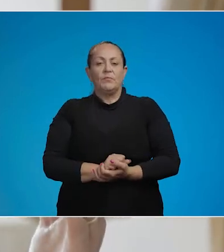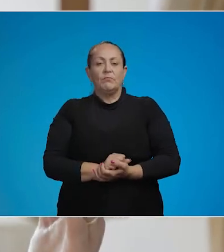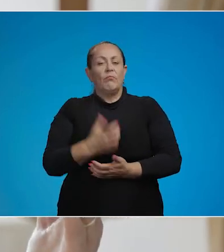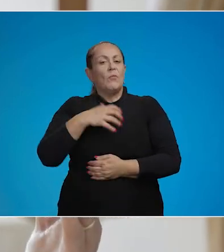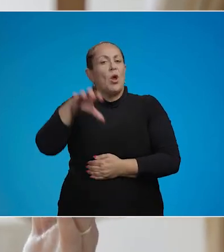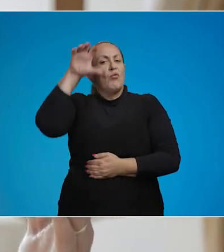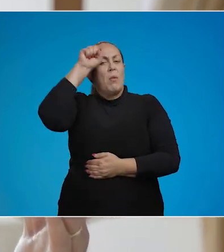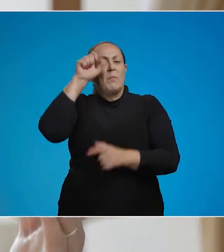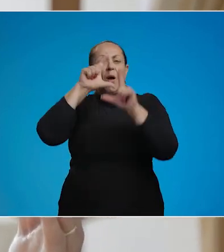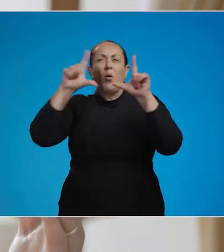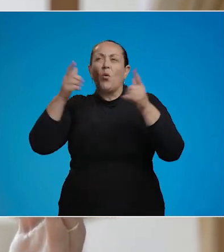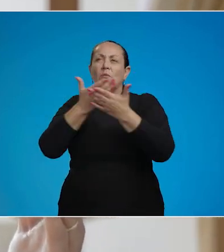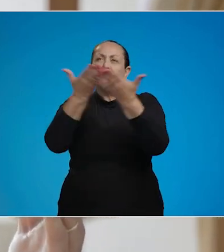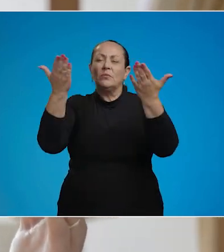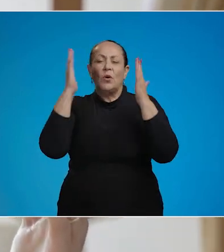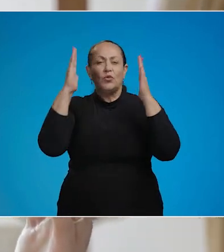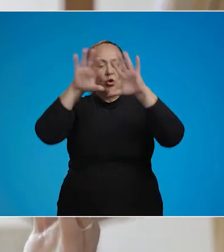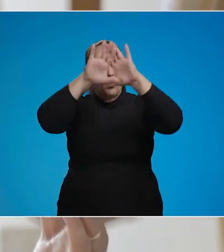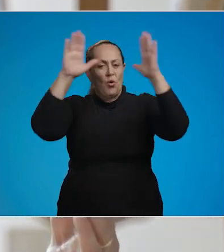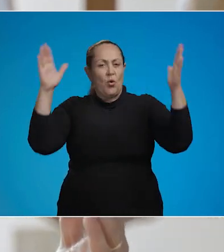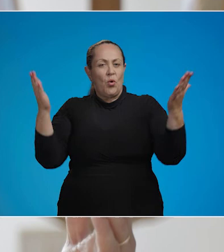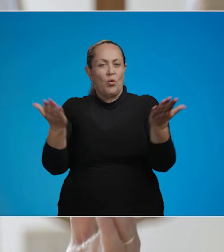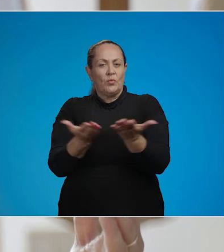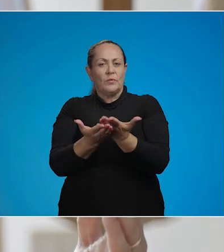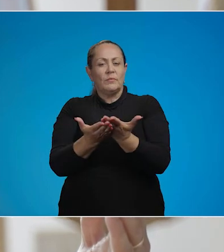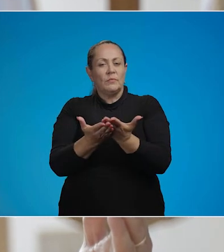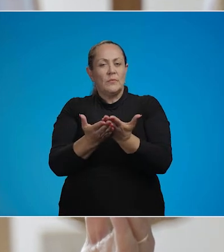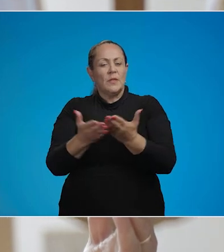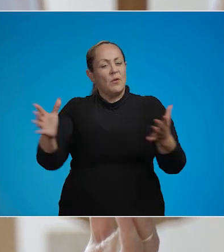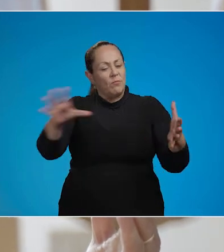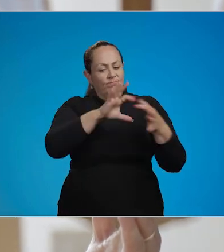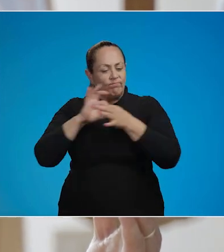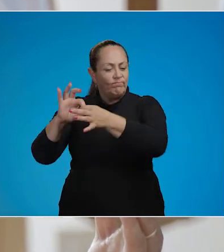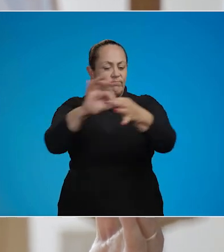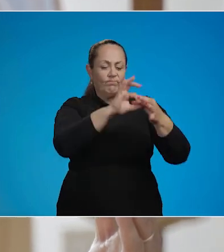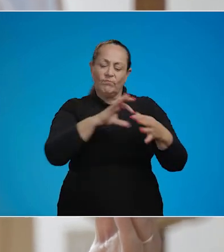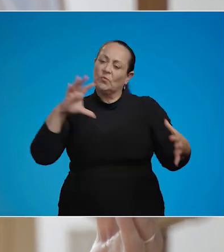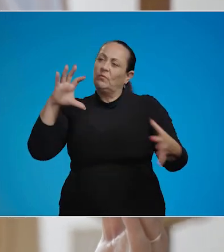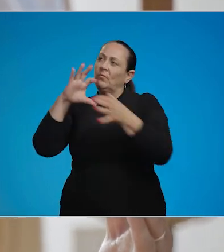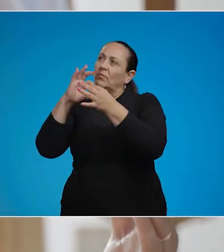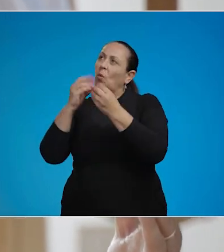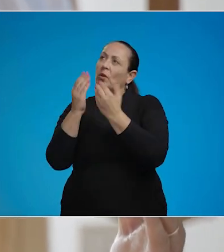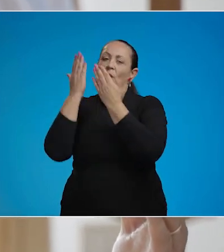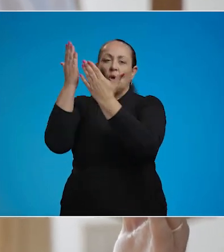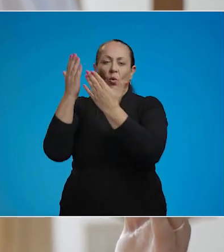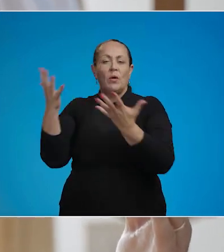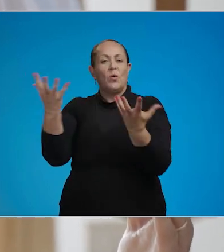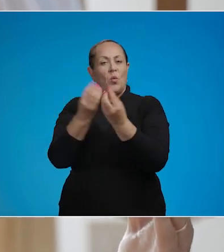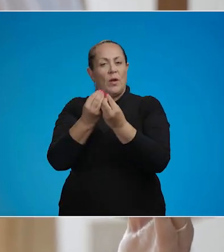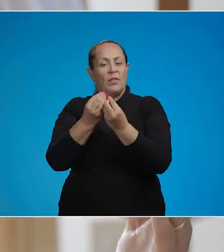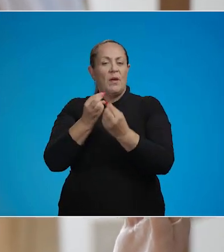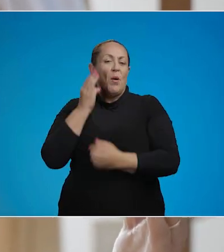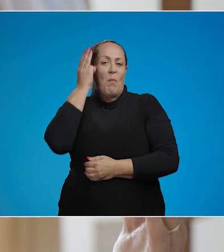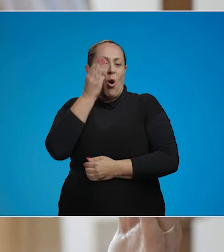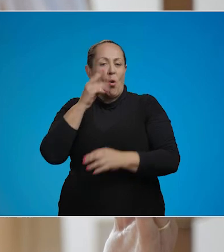remember Lord your church spread throughout the world and bring her to the fullness of charity together with